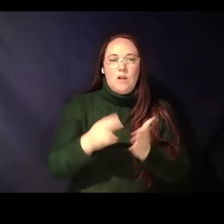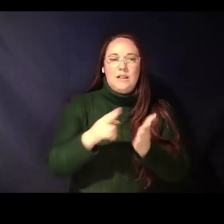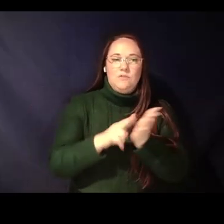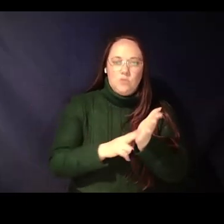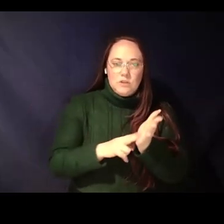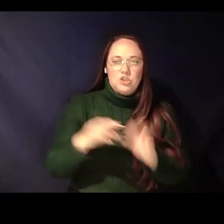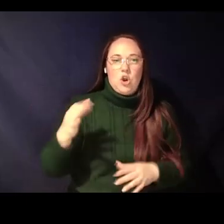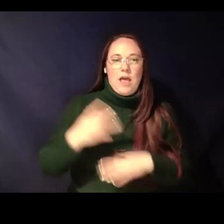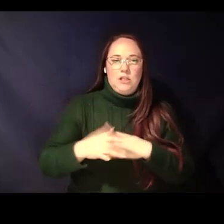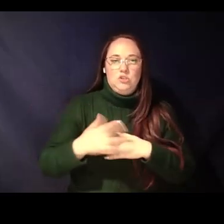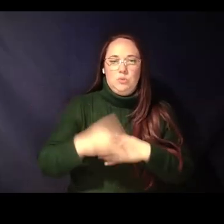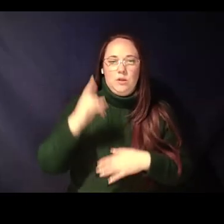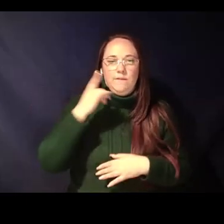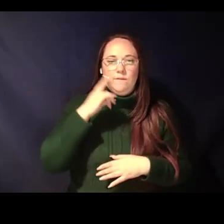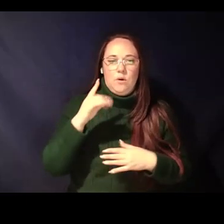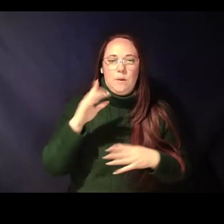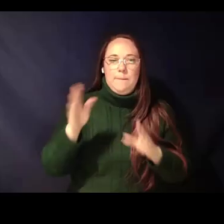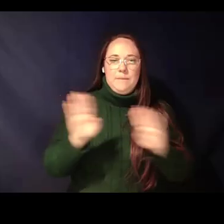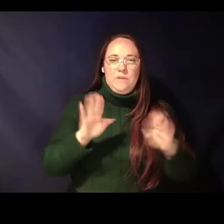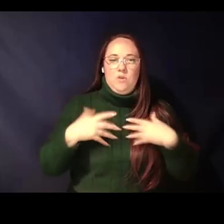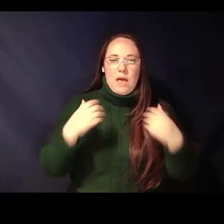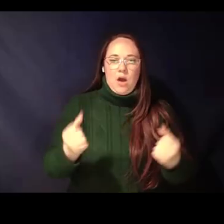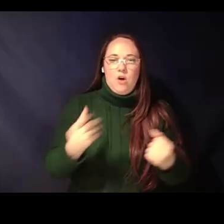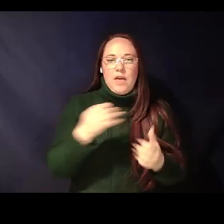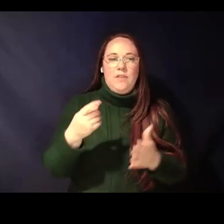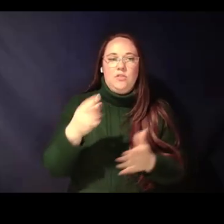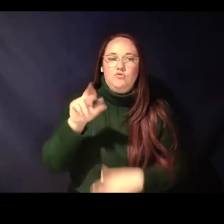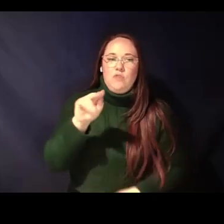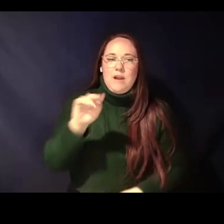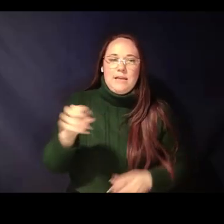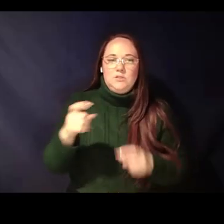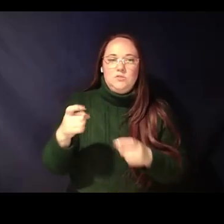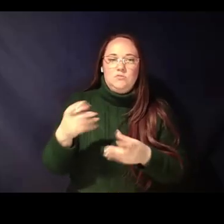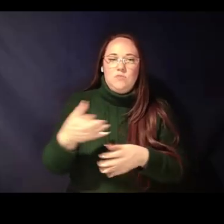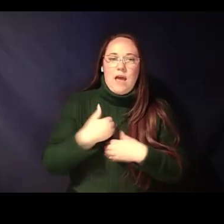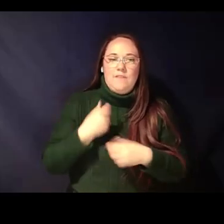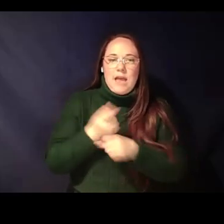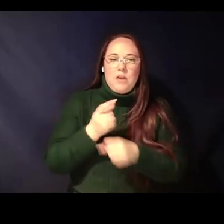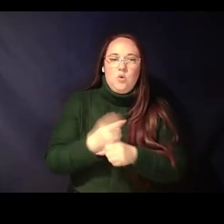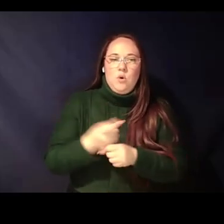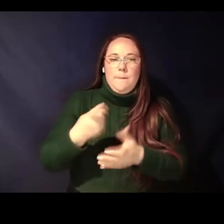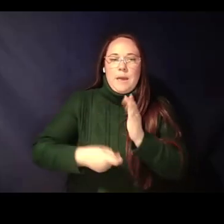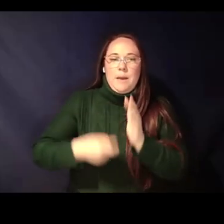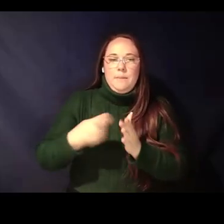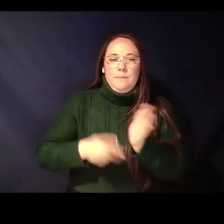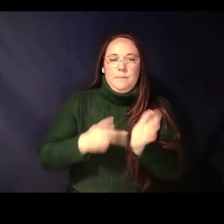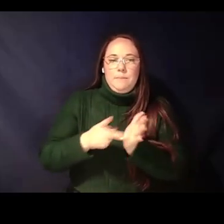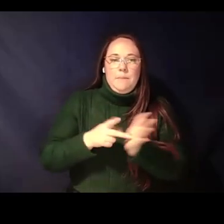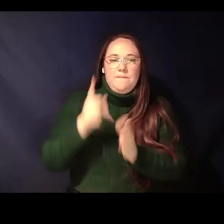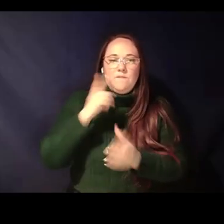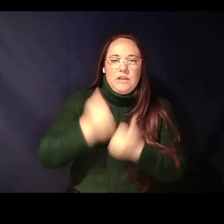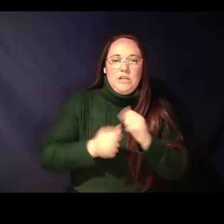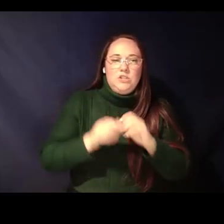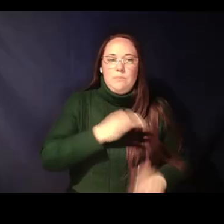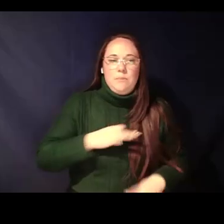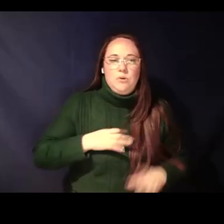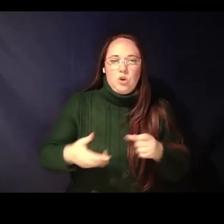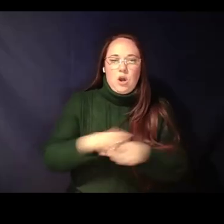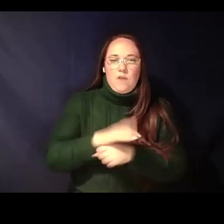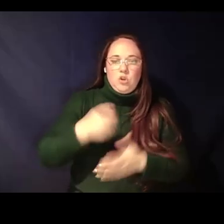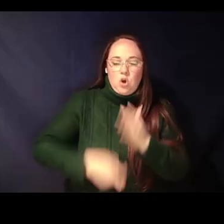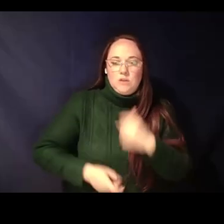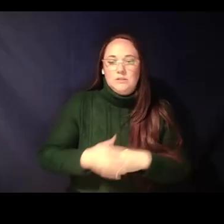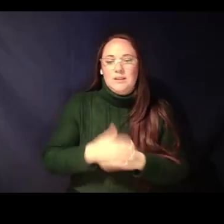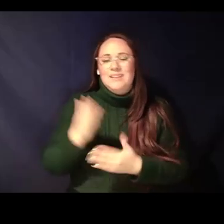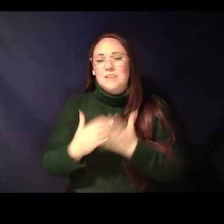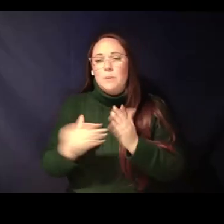an annual payment for each member to cover the costs associated with these services. There are some behavioral health services covered